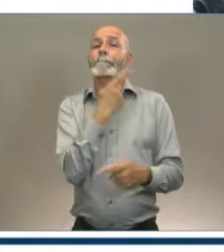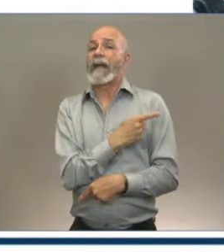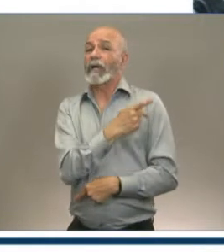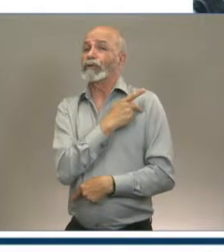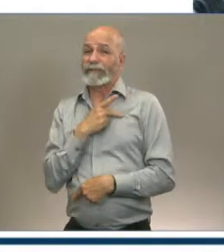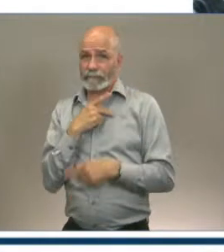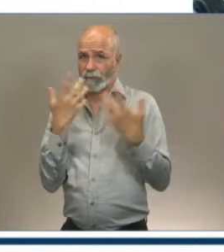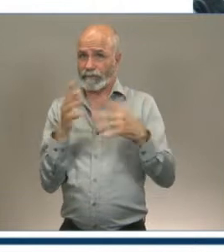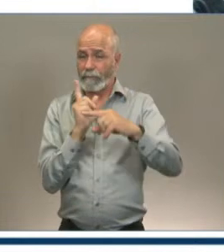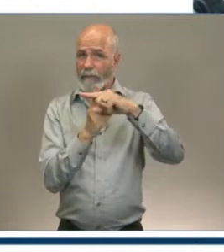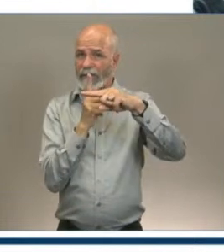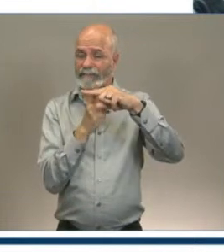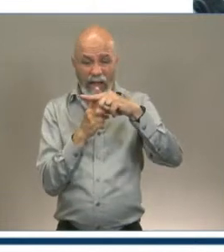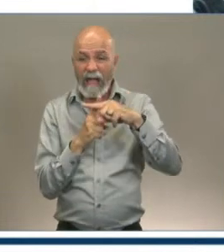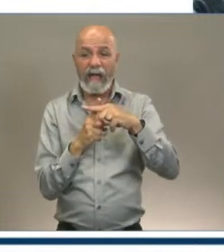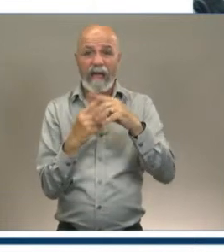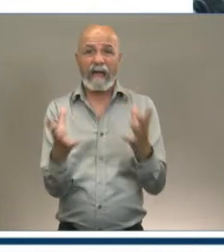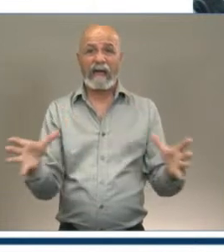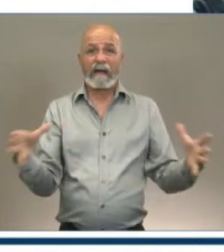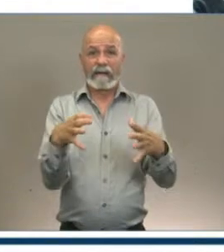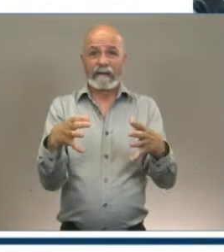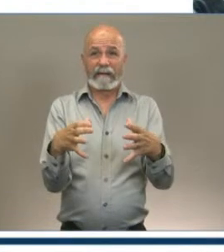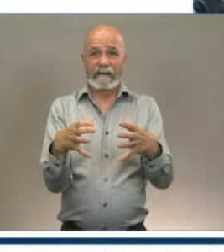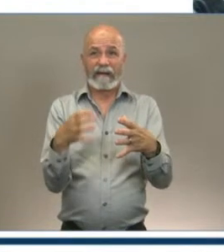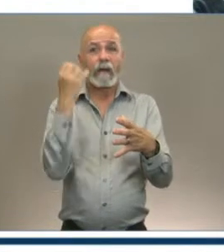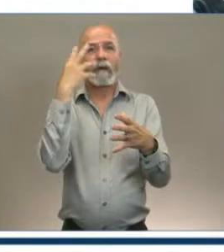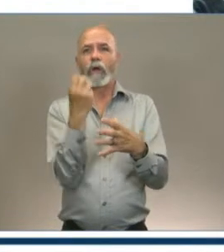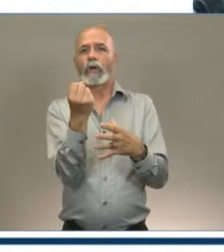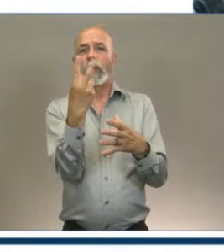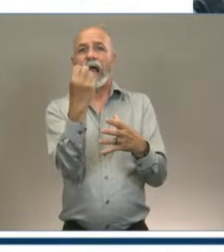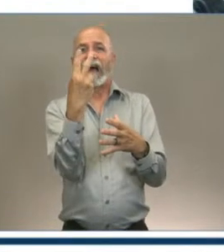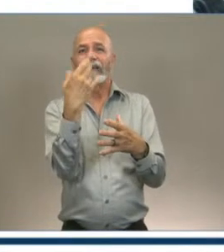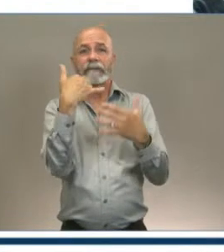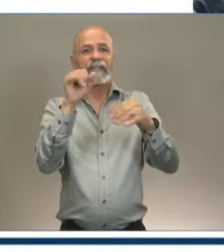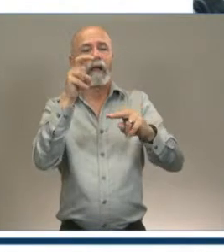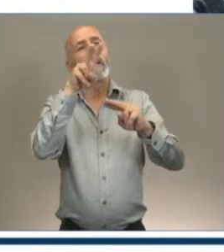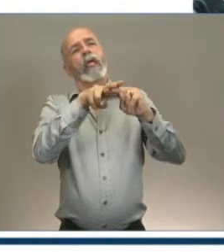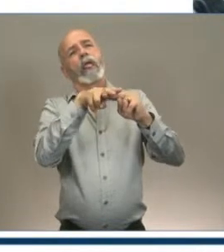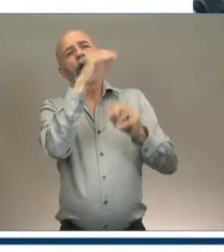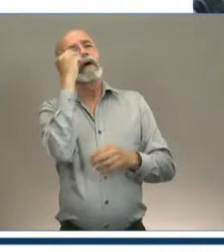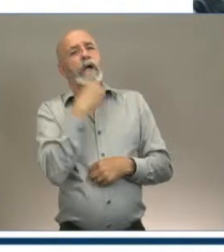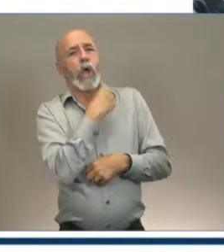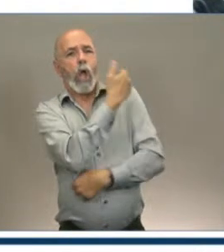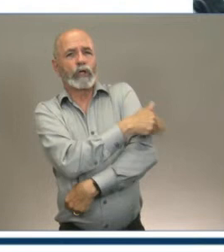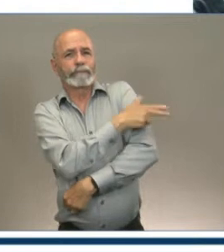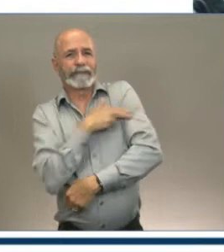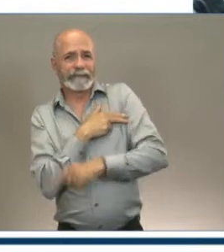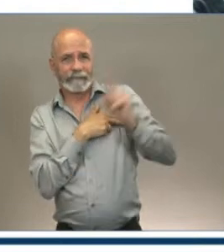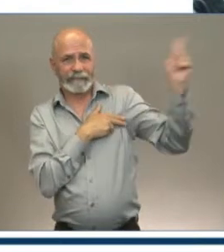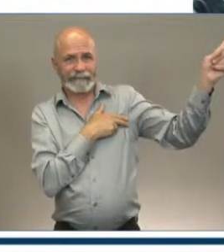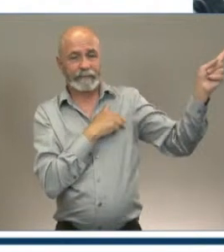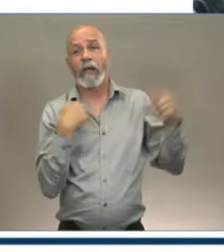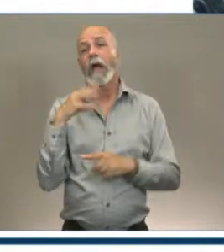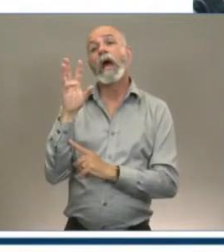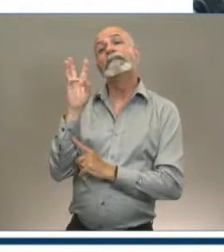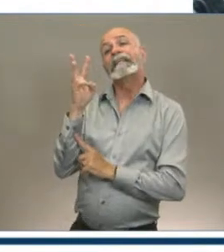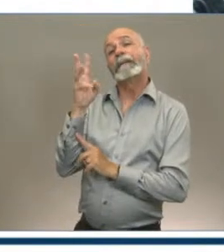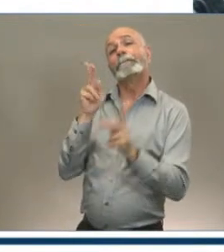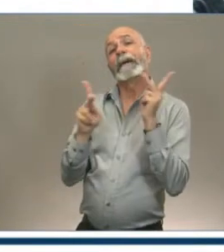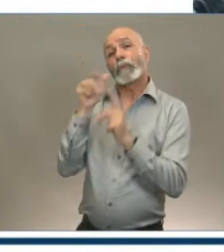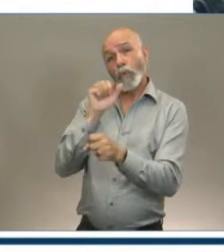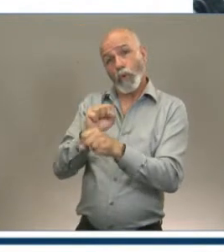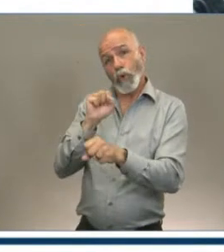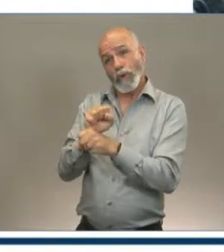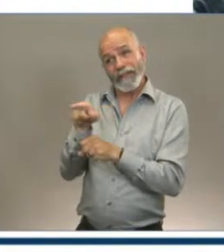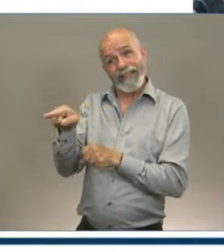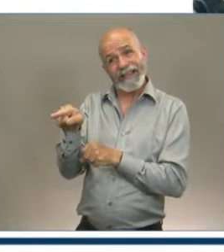positive. 12 of those patients remain in hospital, and a total of 6 employees who have worked in that area have tested positive. As I